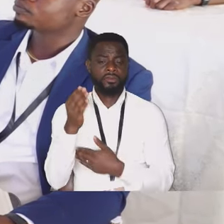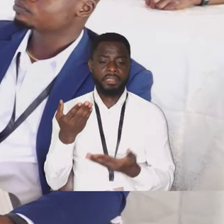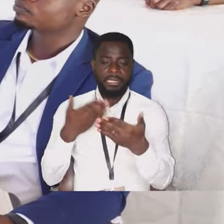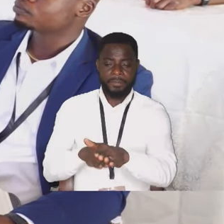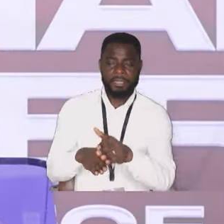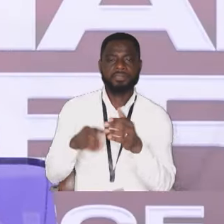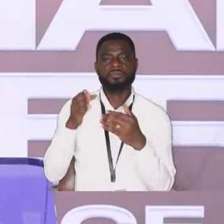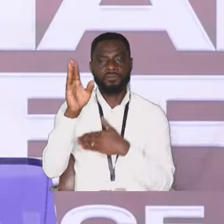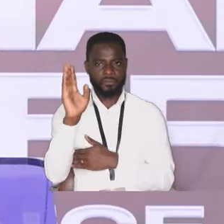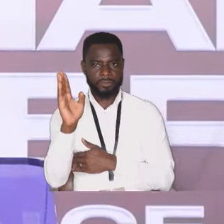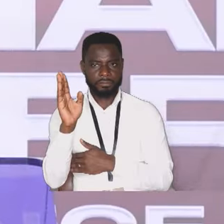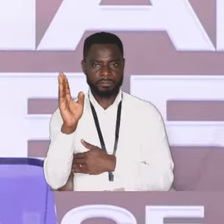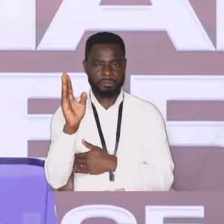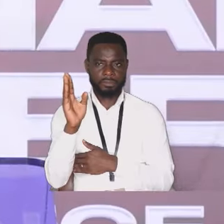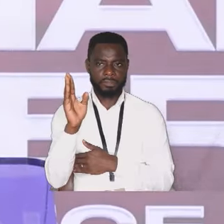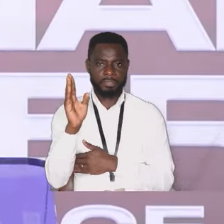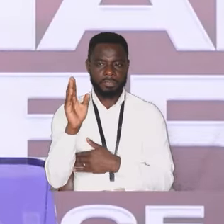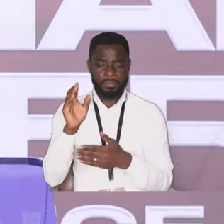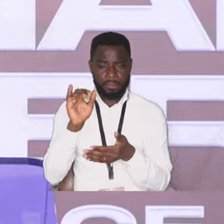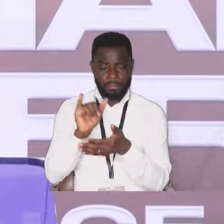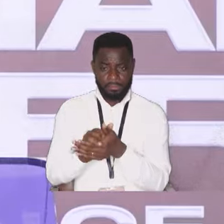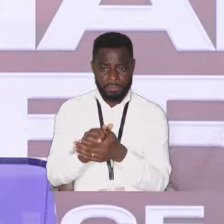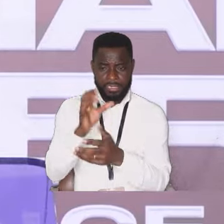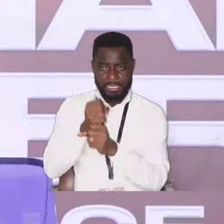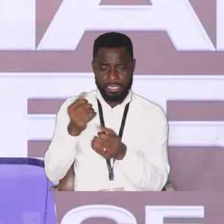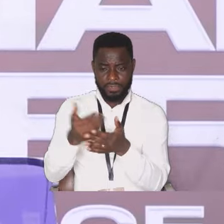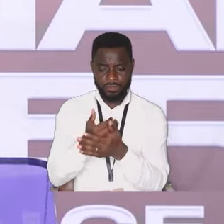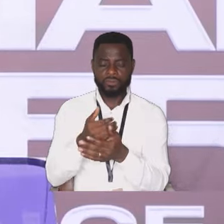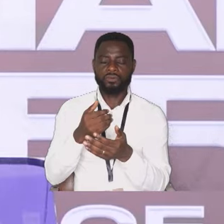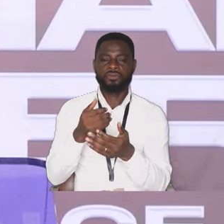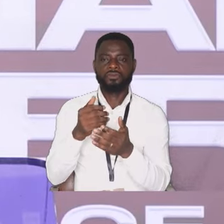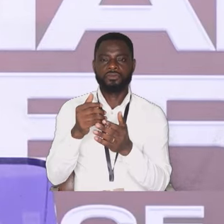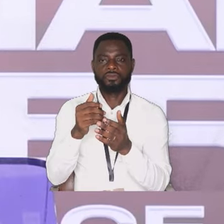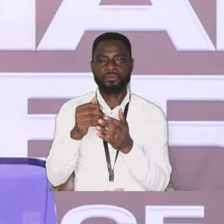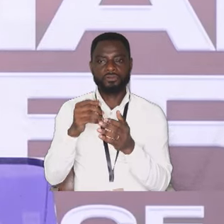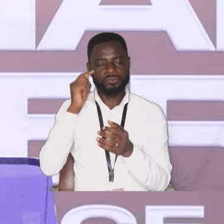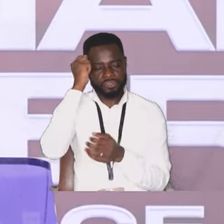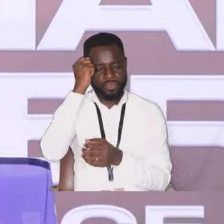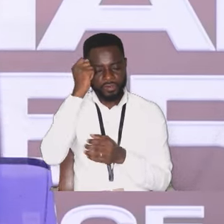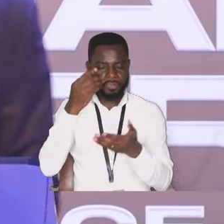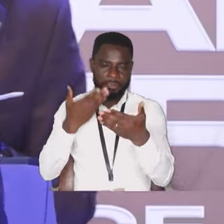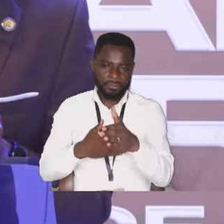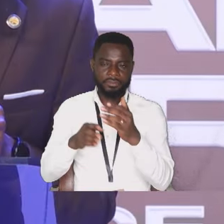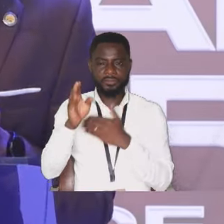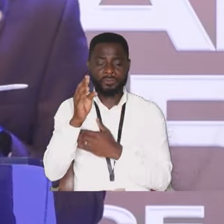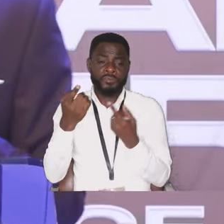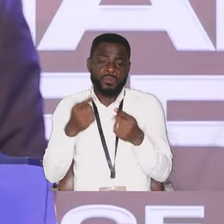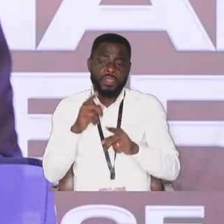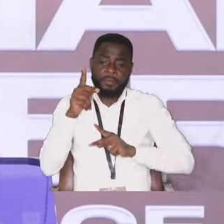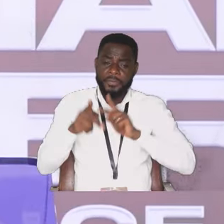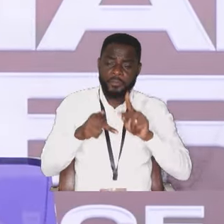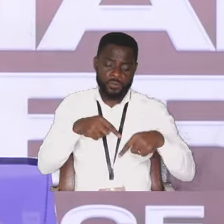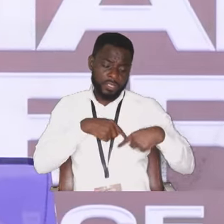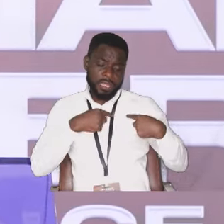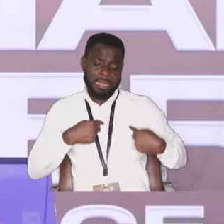the demise of God. That's where they came out with it, that the demise of God. So when people's hearts become